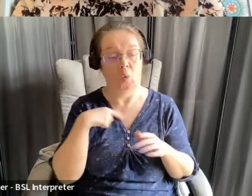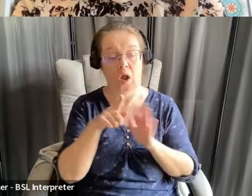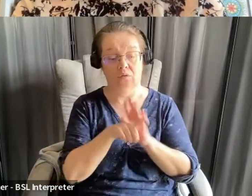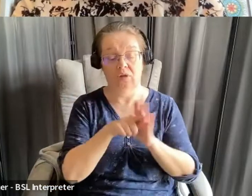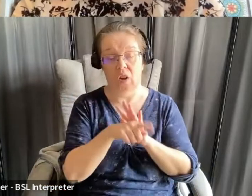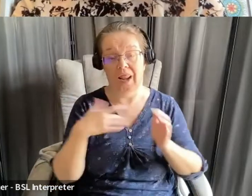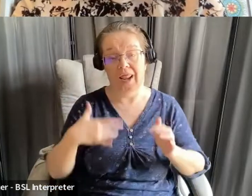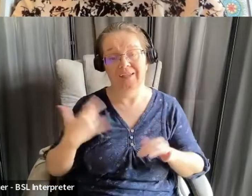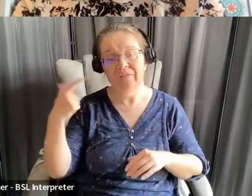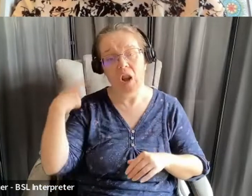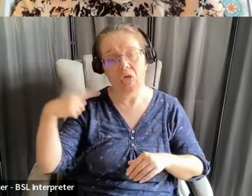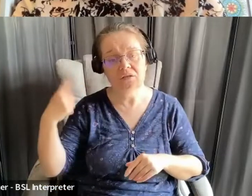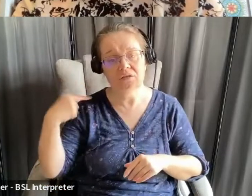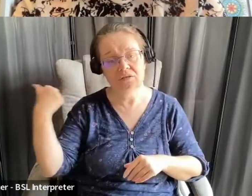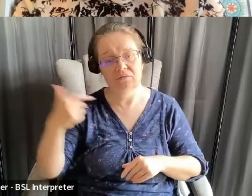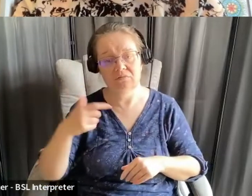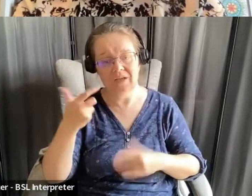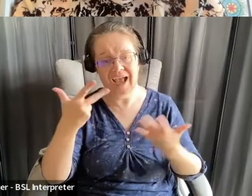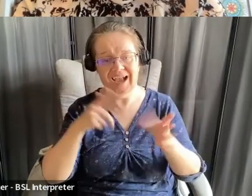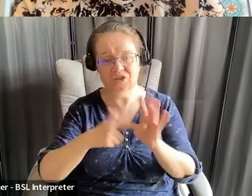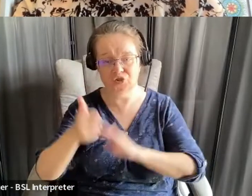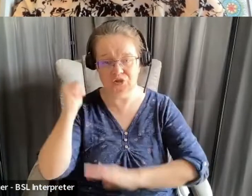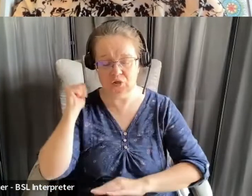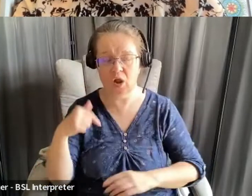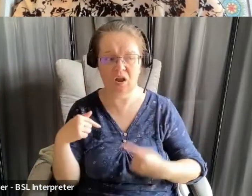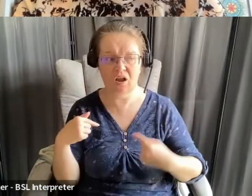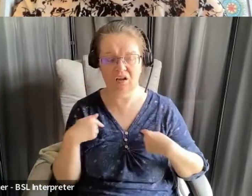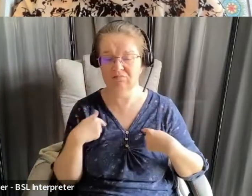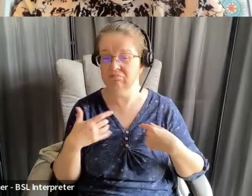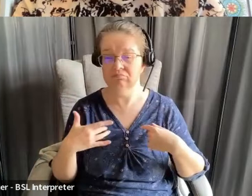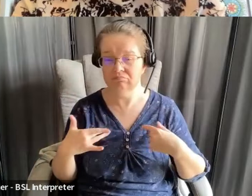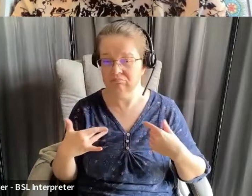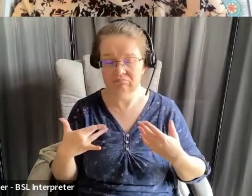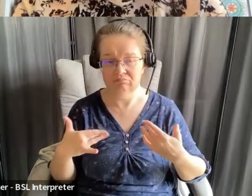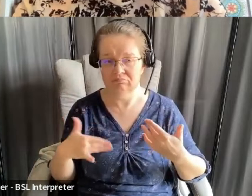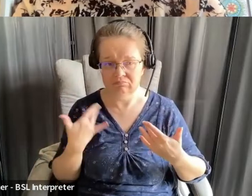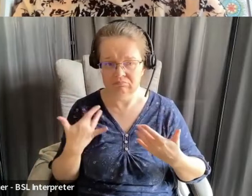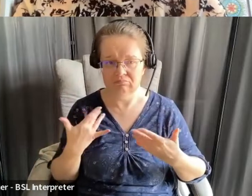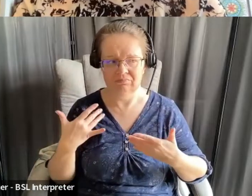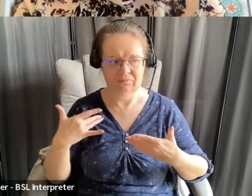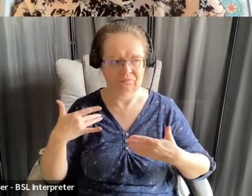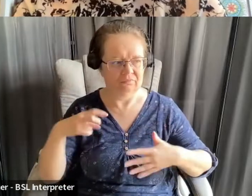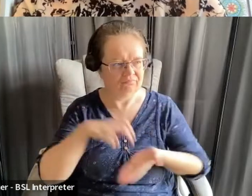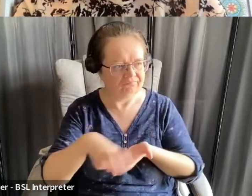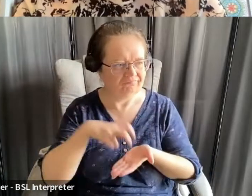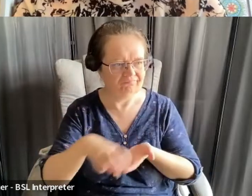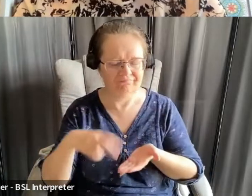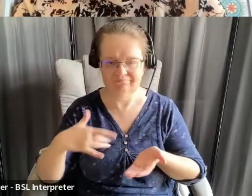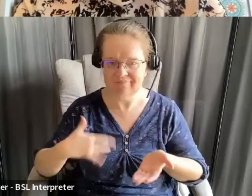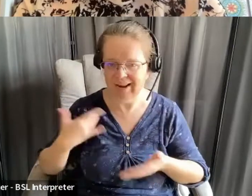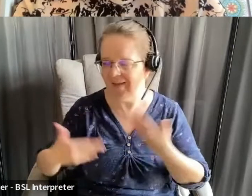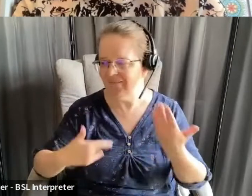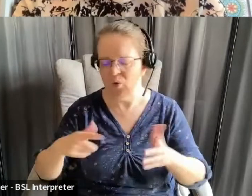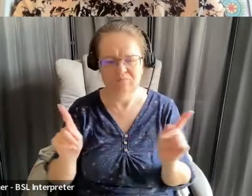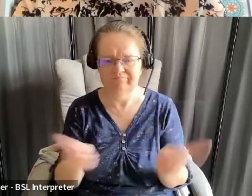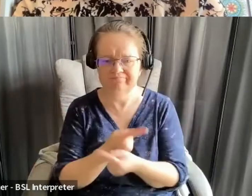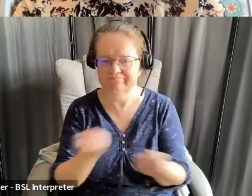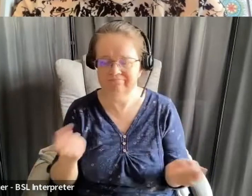ago, walking, talking, and generally living were so impossible for me for many